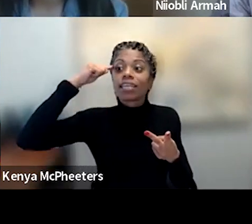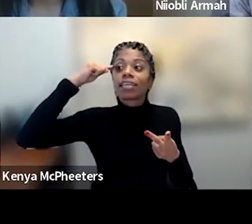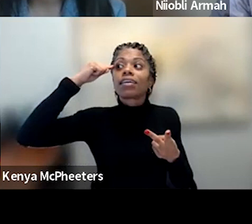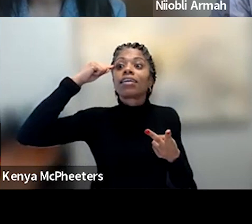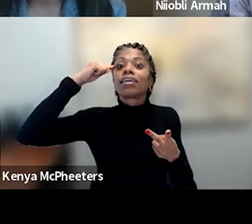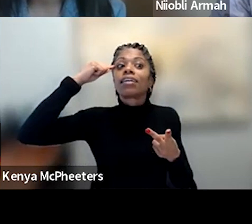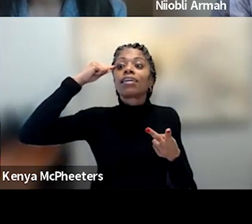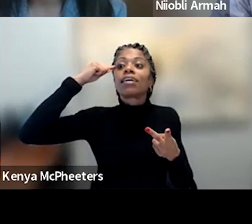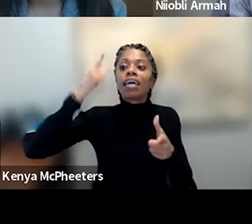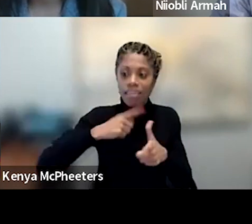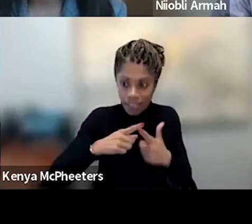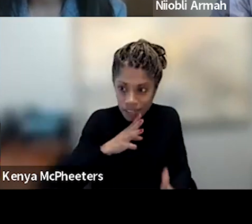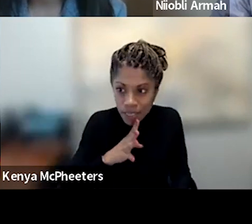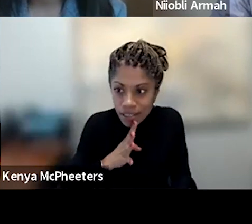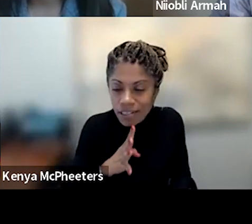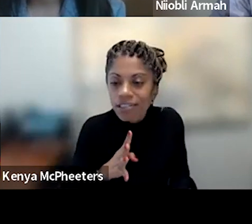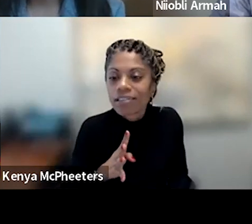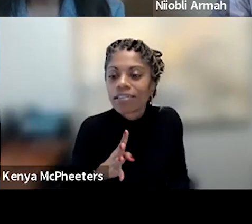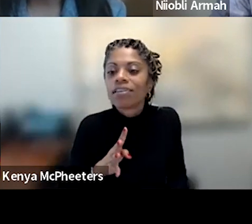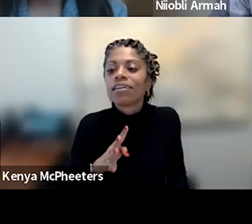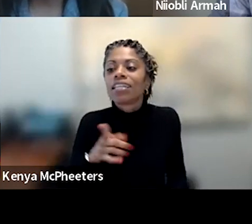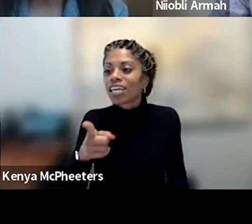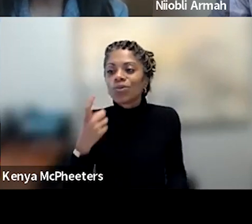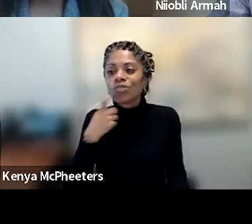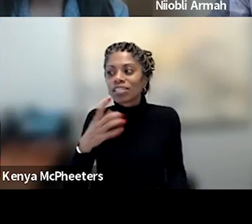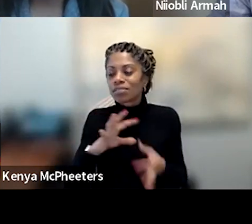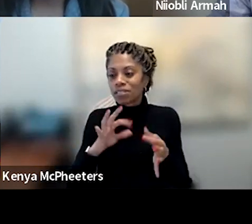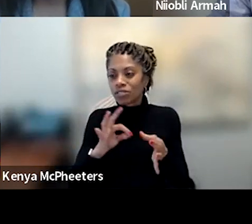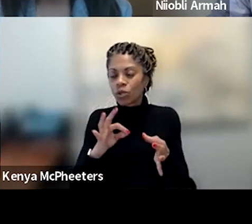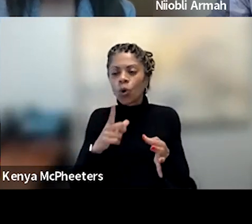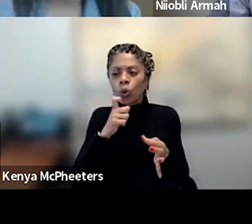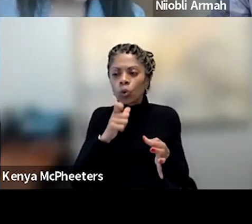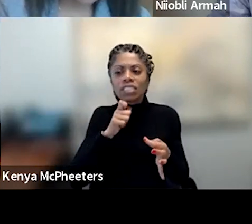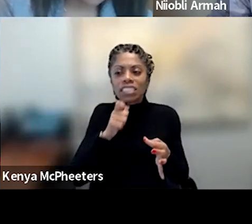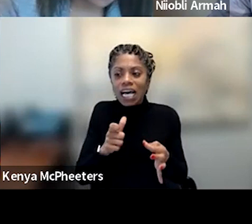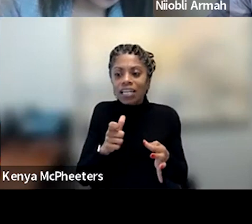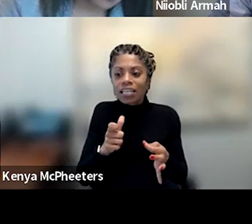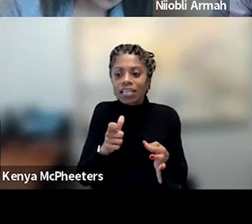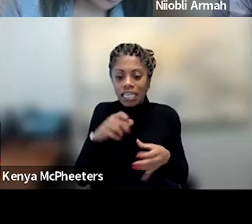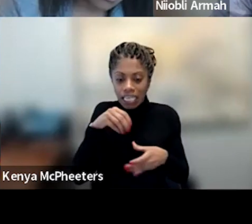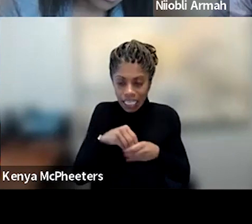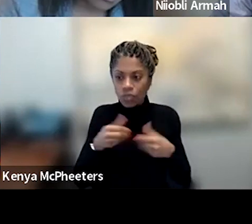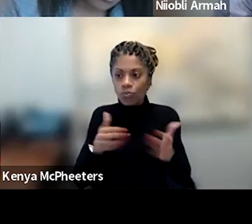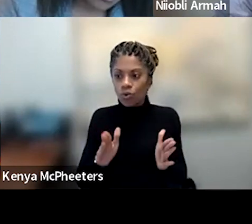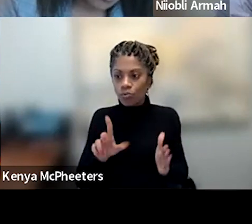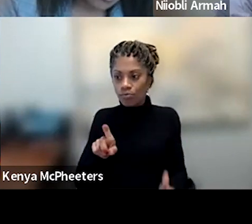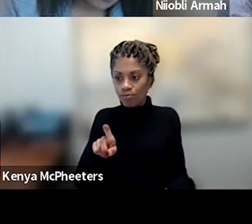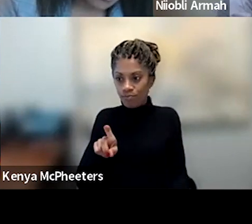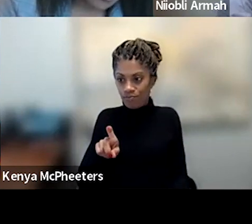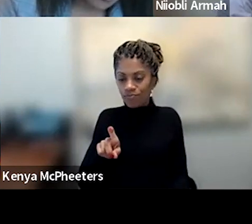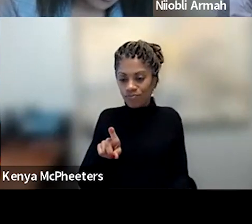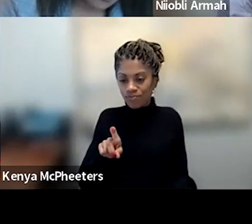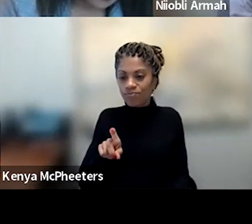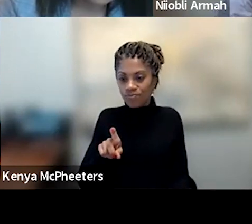room. It took us a long time to get here, but we're pretty proud of it. And we've made